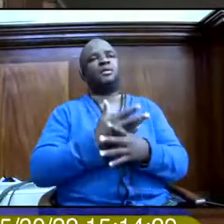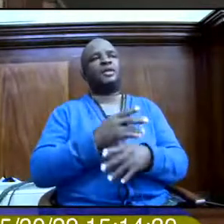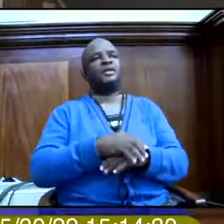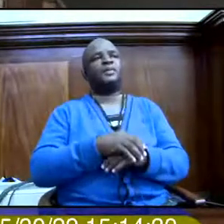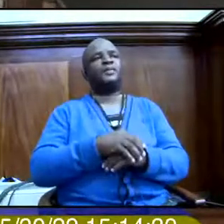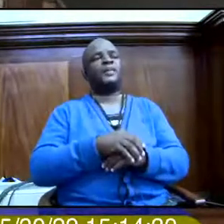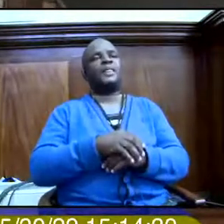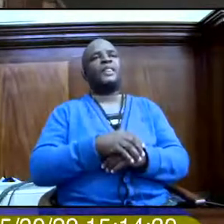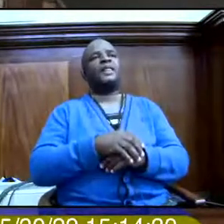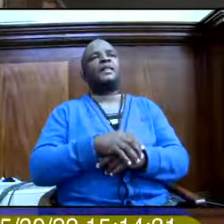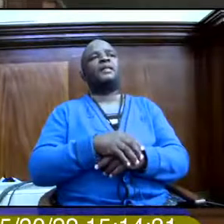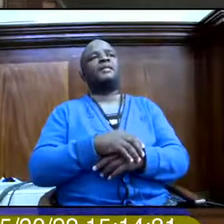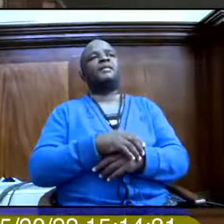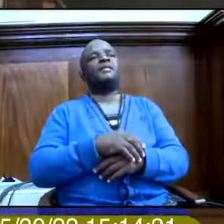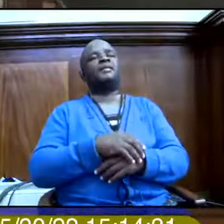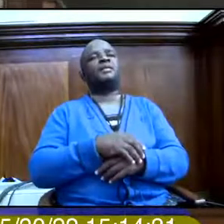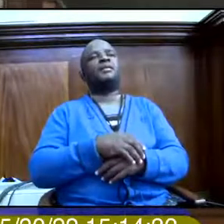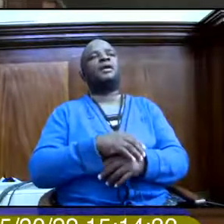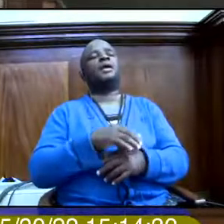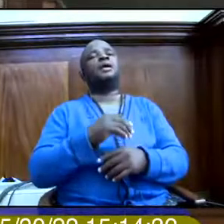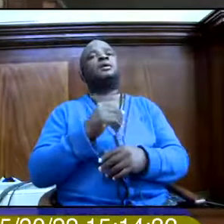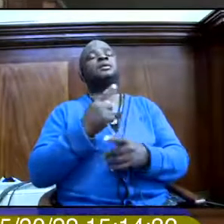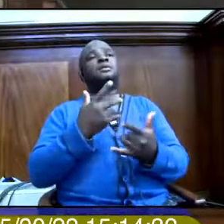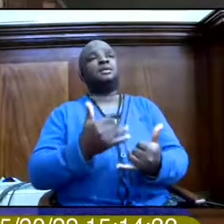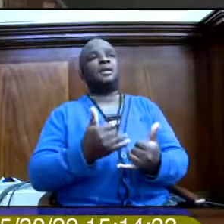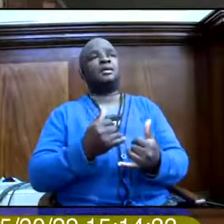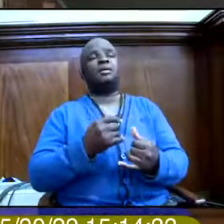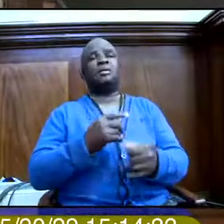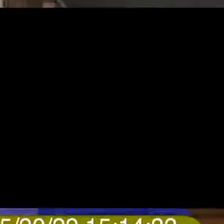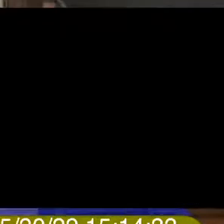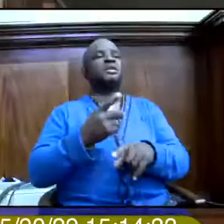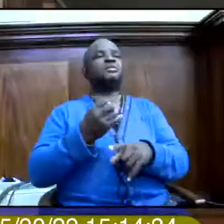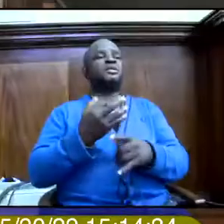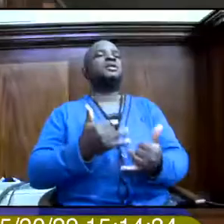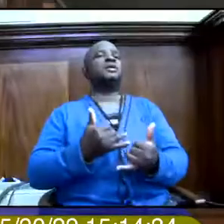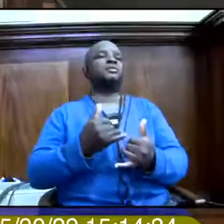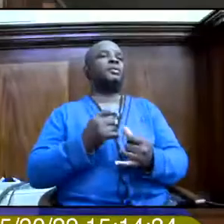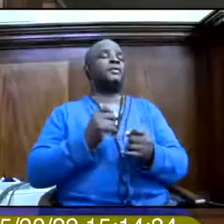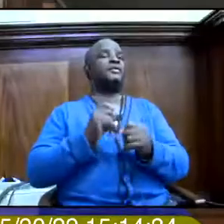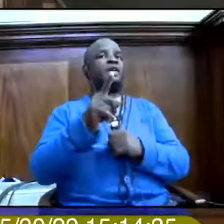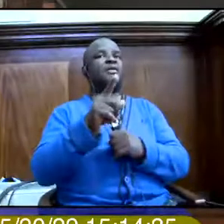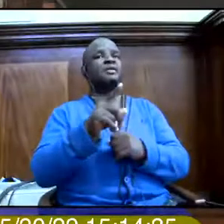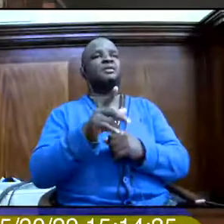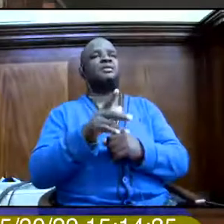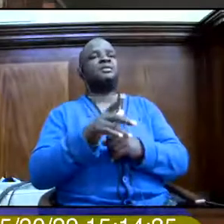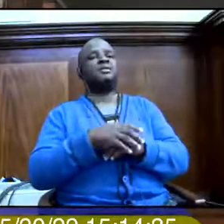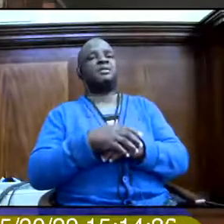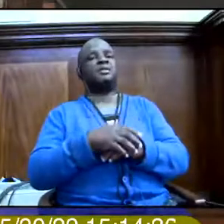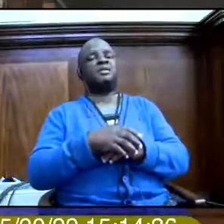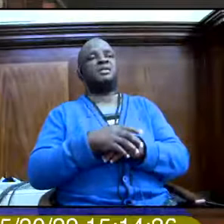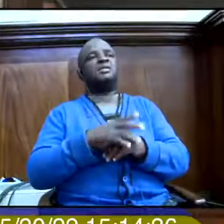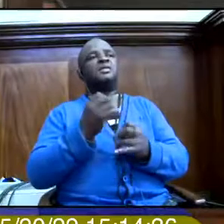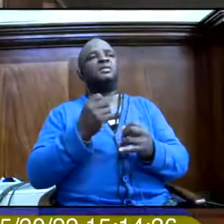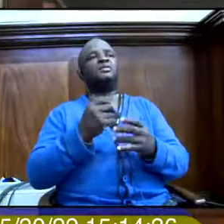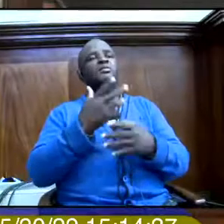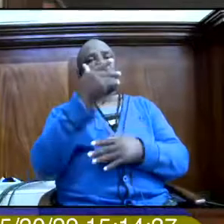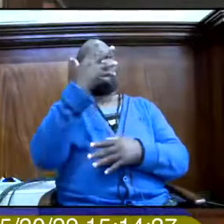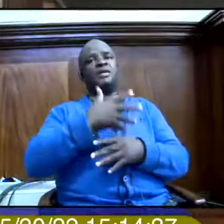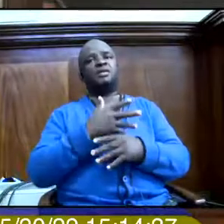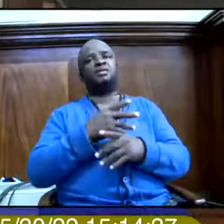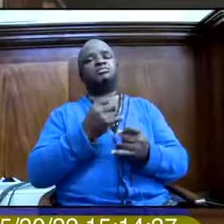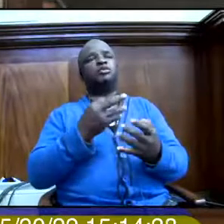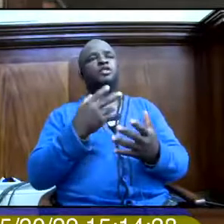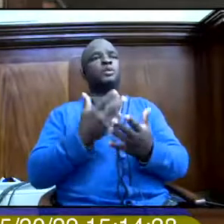some cases hundreds of meters from the perimeter of the employer fence this